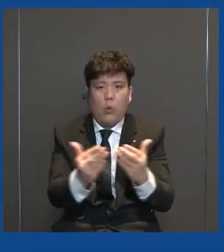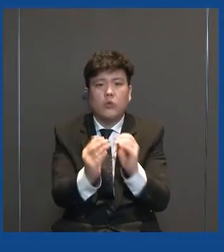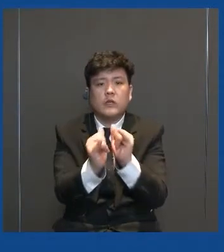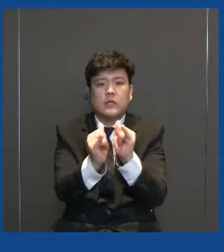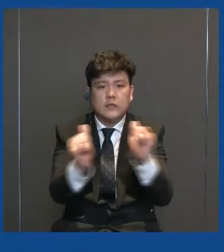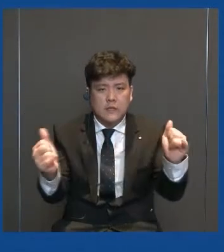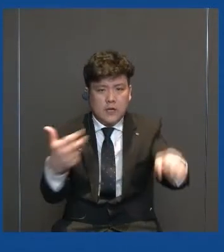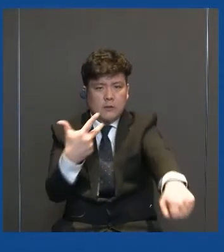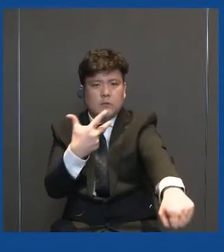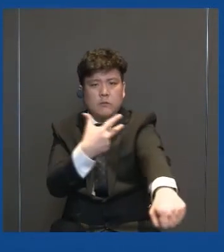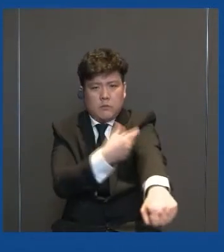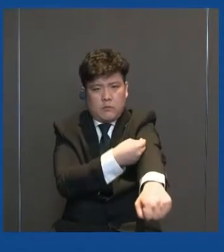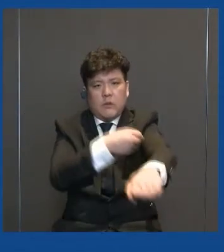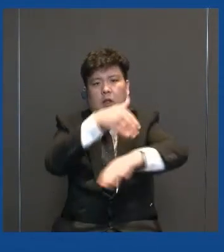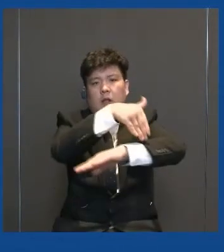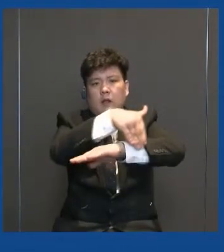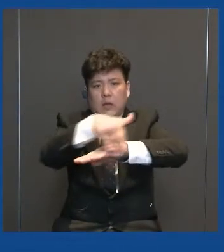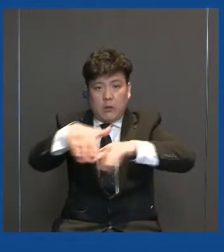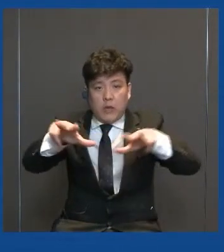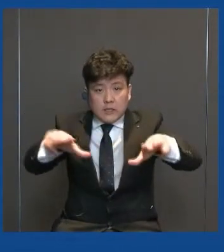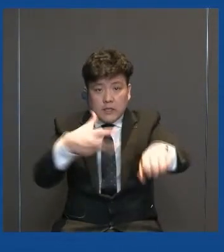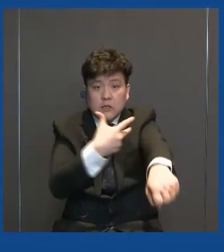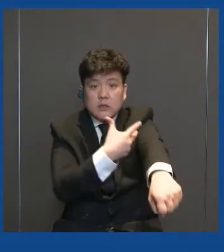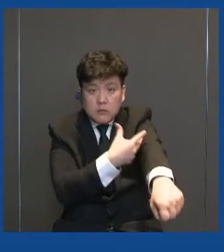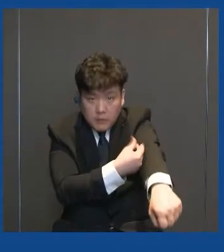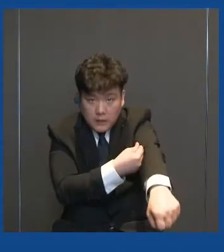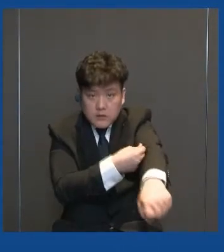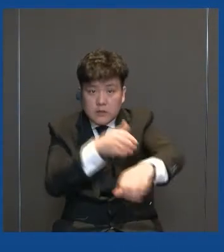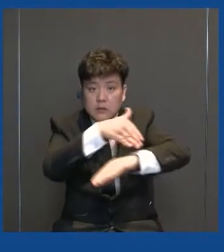of charge. Sorry.